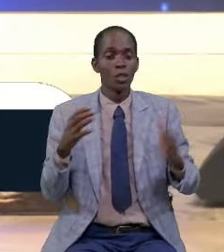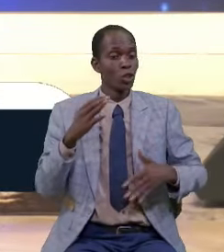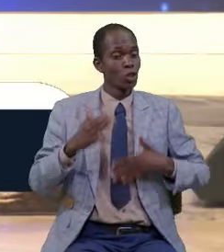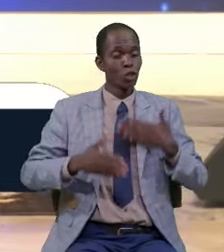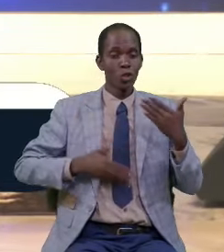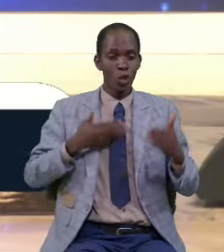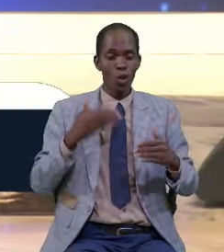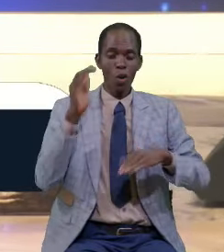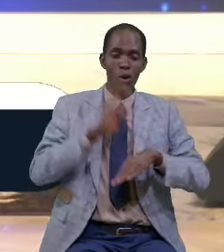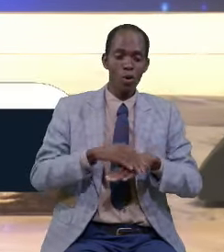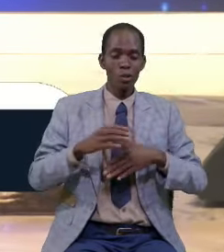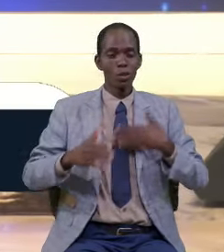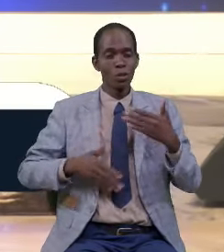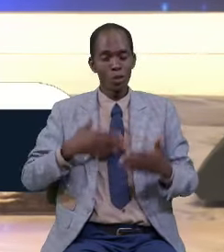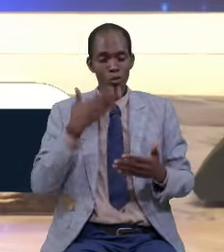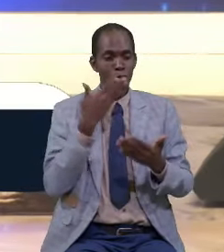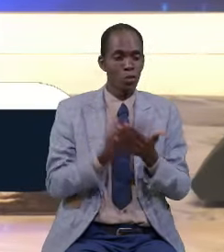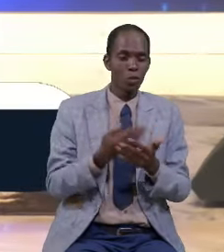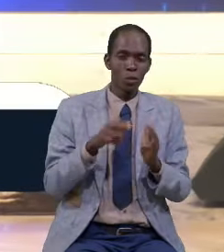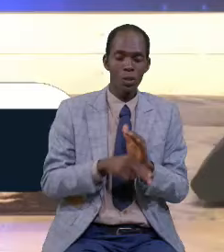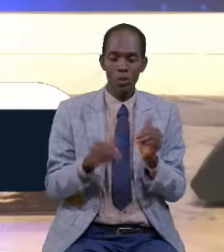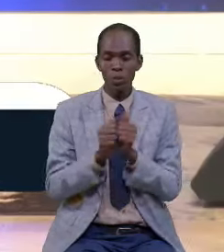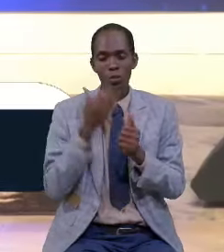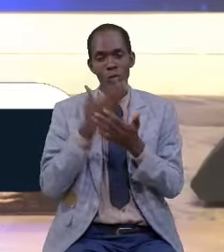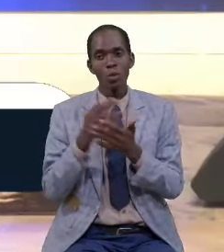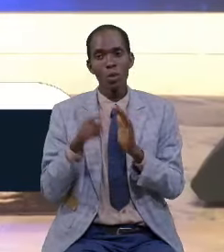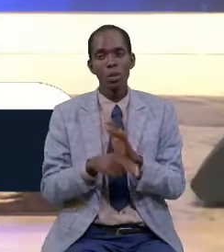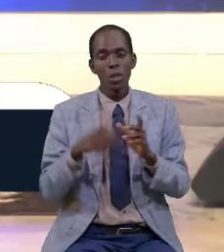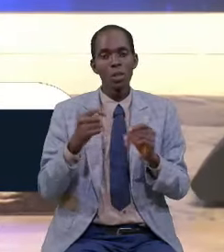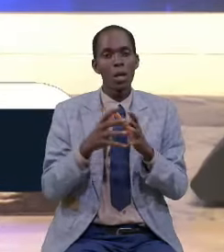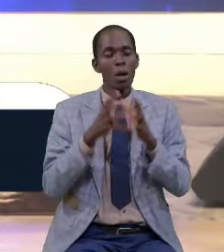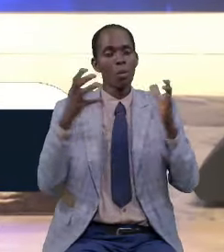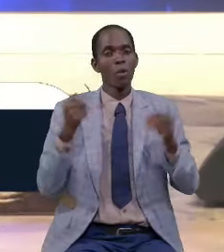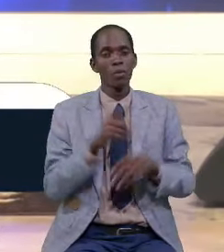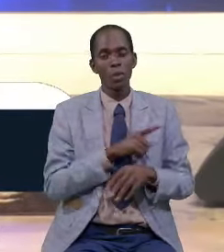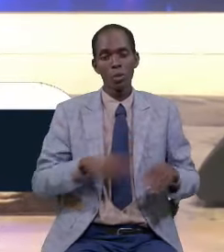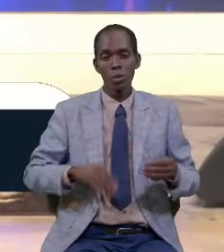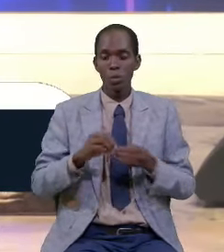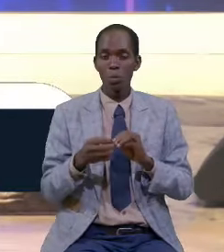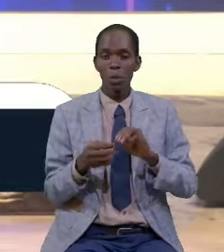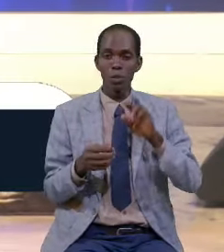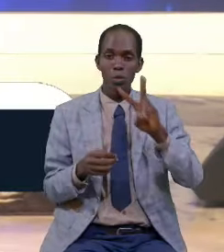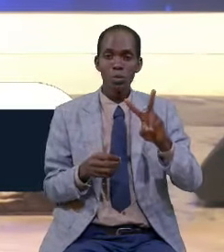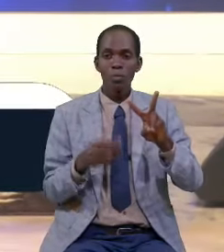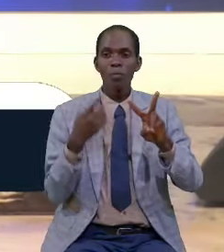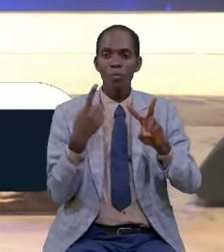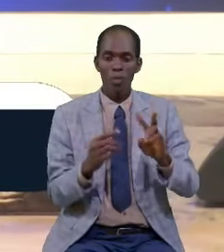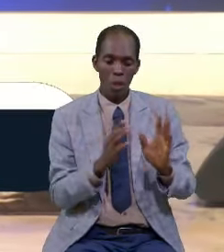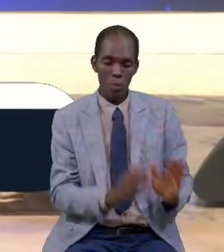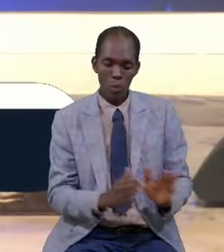joy, goodness upon goodness. The abundance of the Lord. Point number two, the preparation